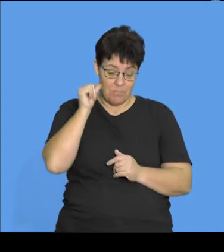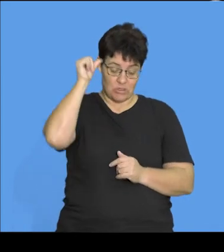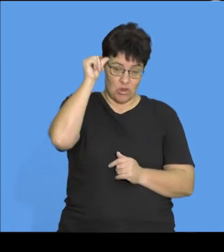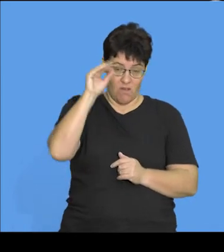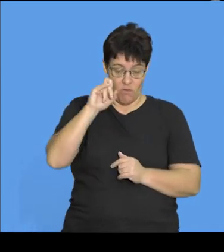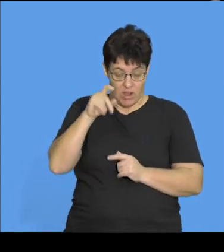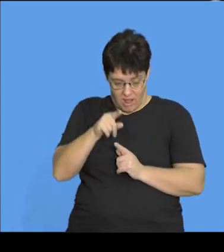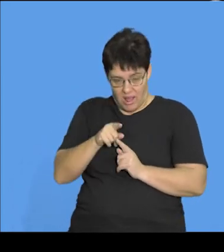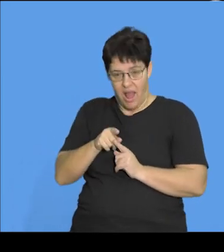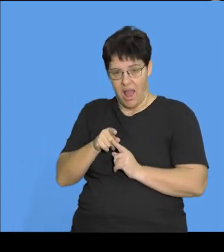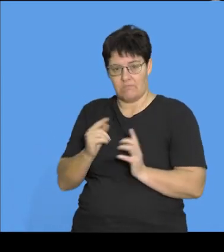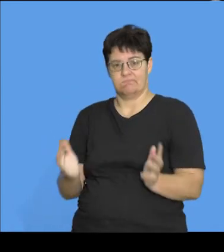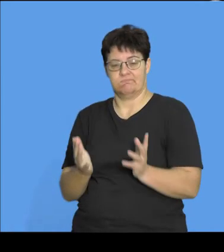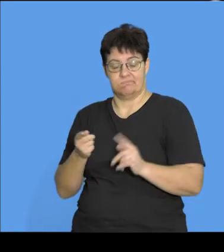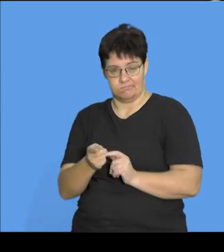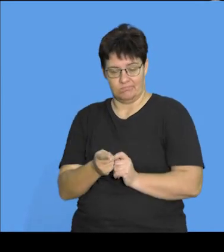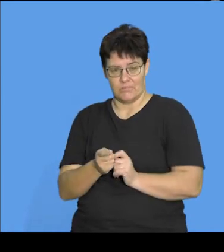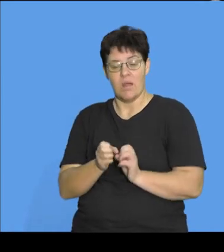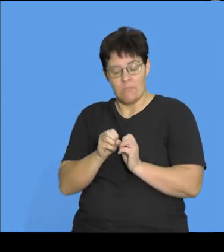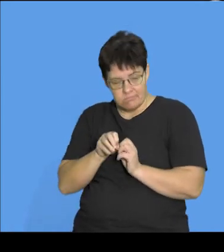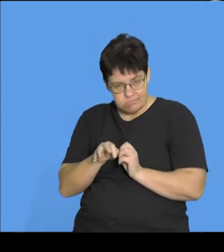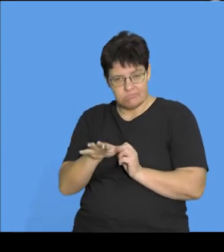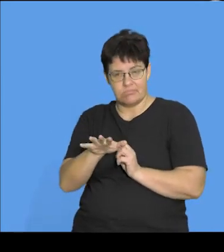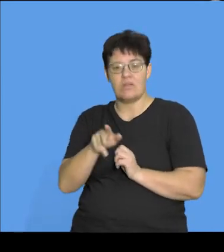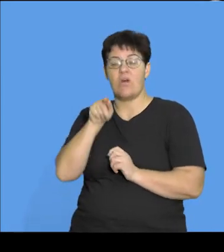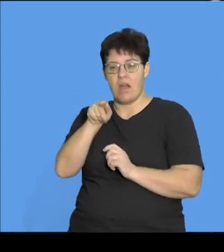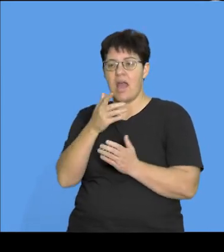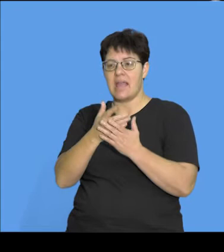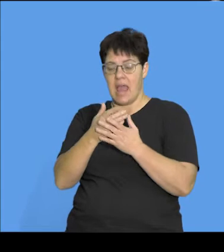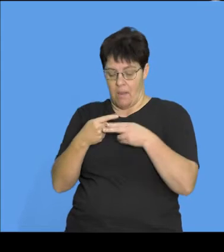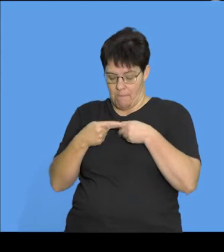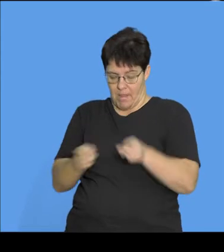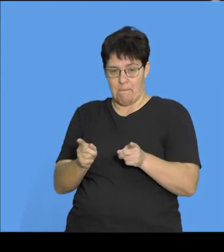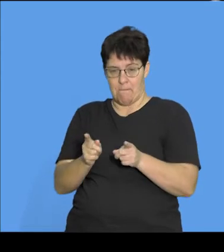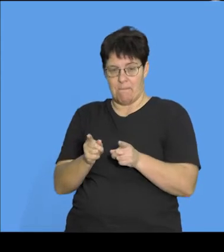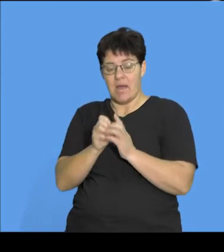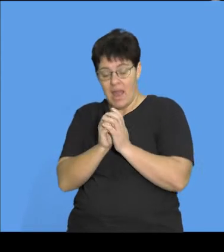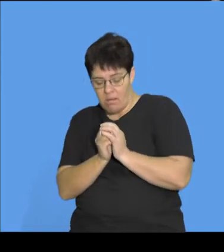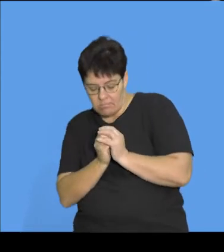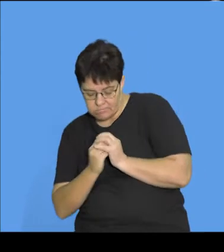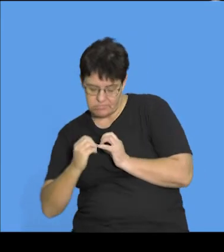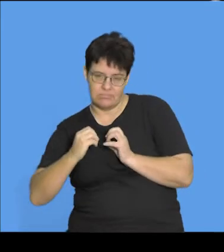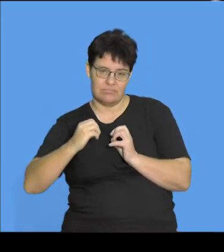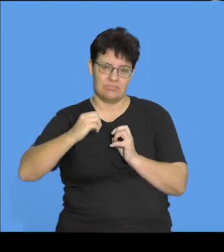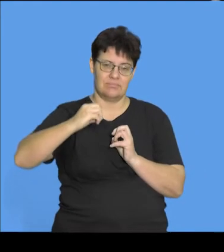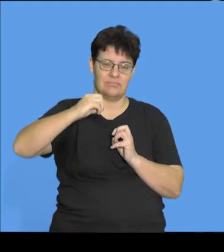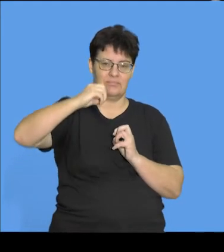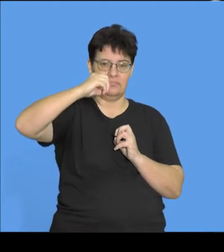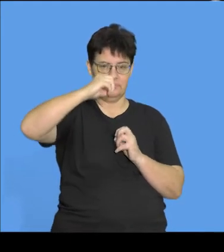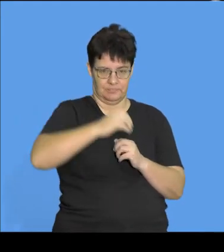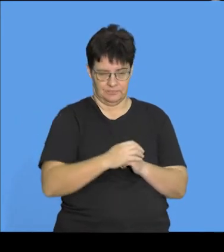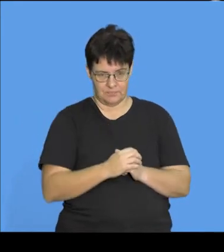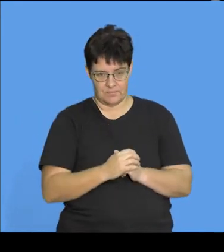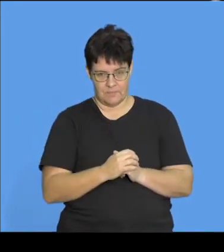is secreted so that the follicle ruptures and releases an egg.